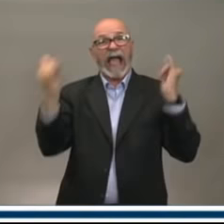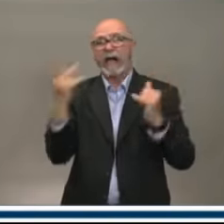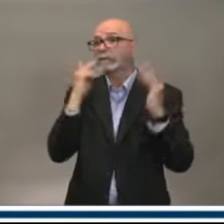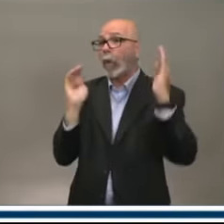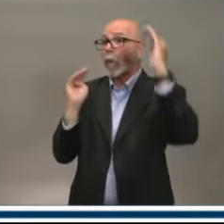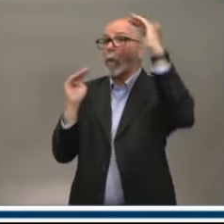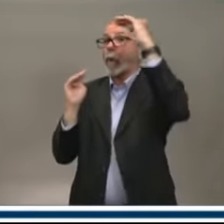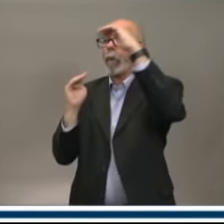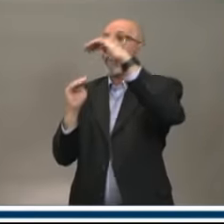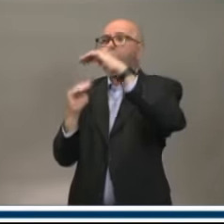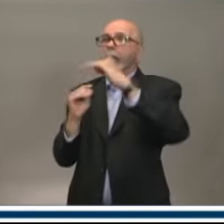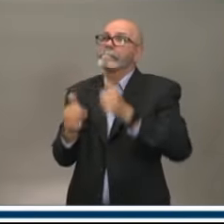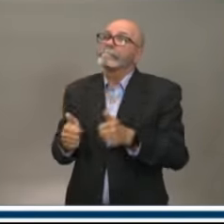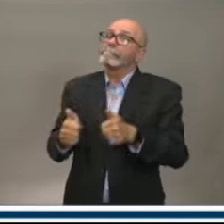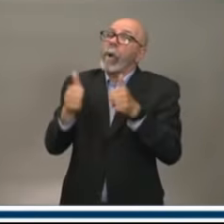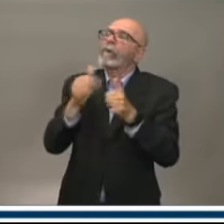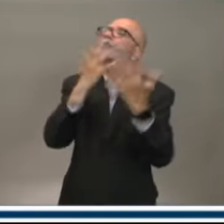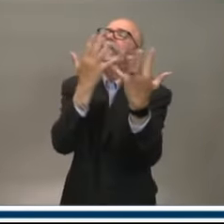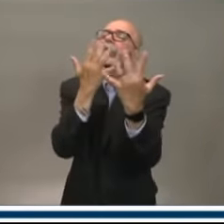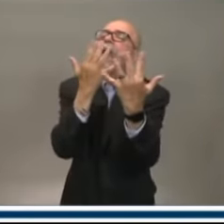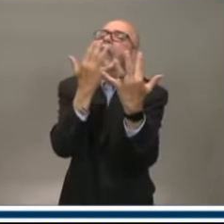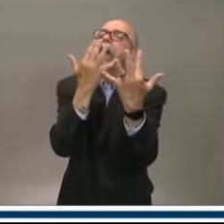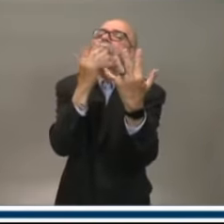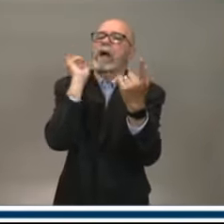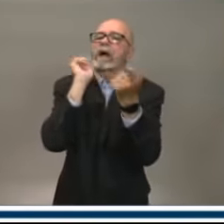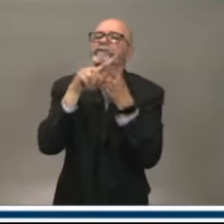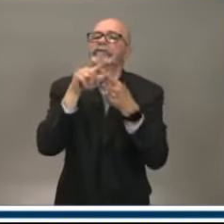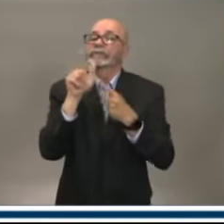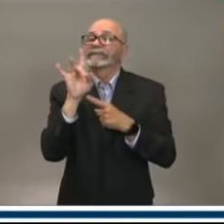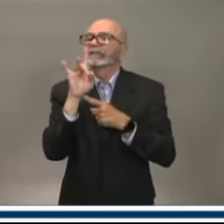still early on yet to make any